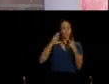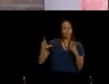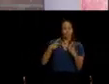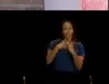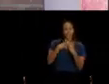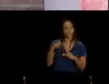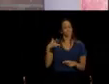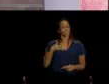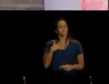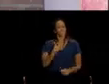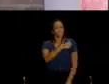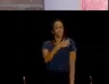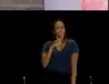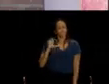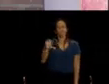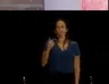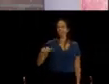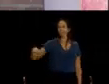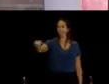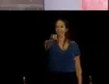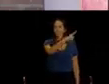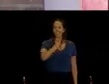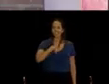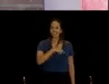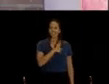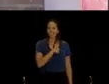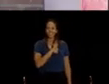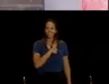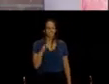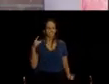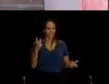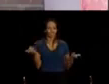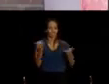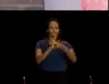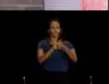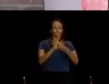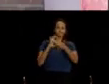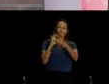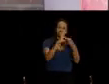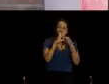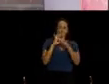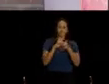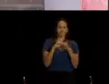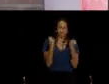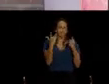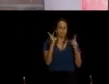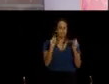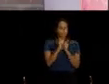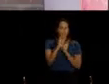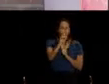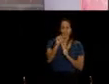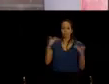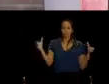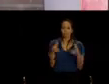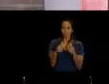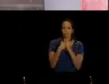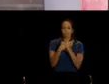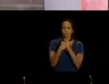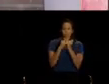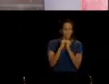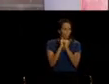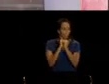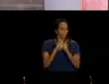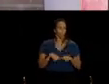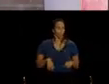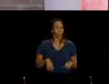empowered us and unifying a force on social media with people with disabilities. Keah's debut essay collection,